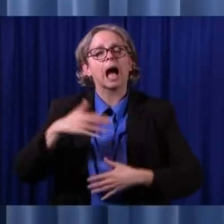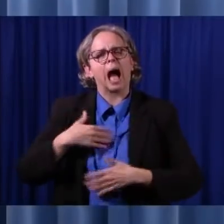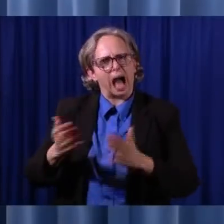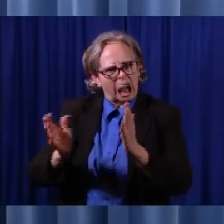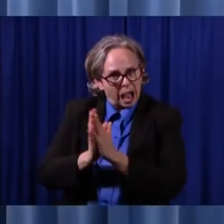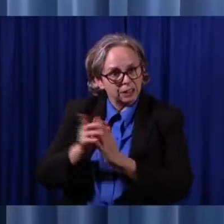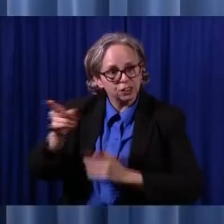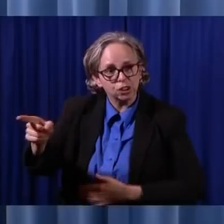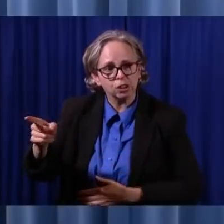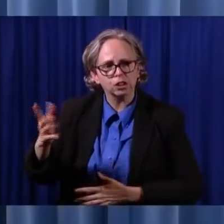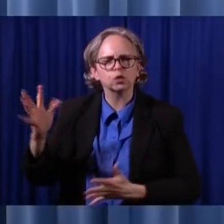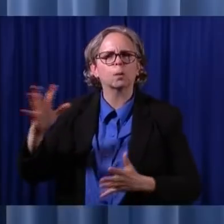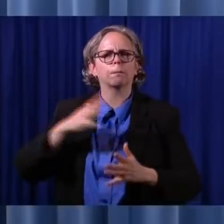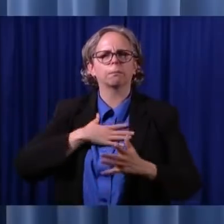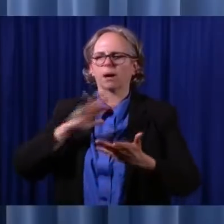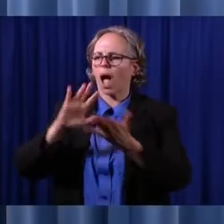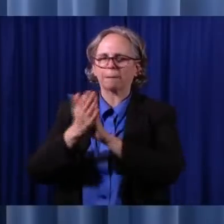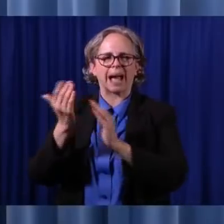picture look.